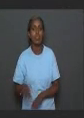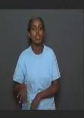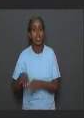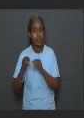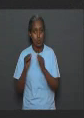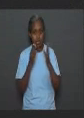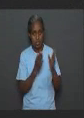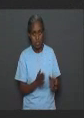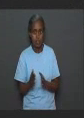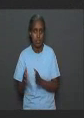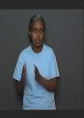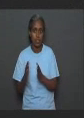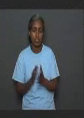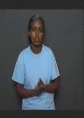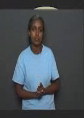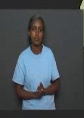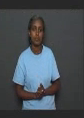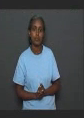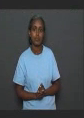Students, let's get ready.